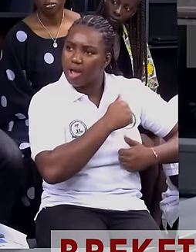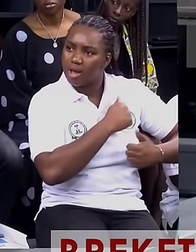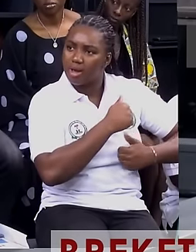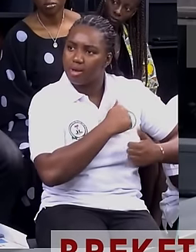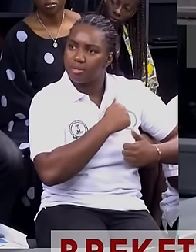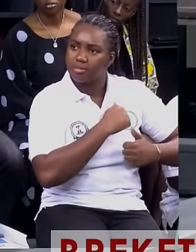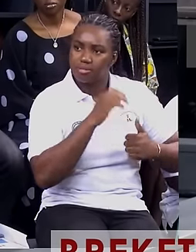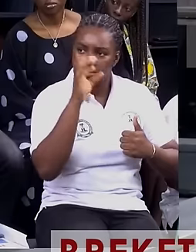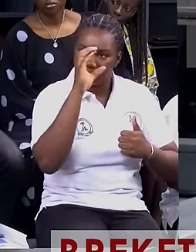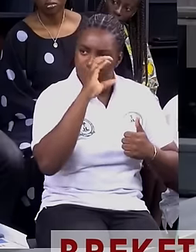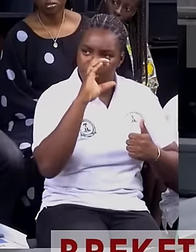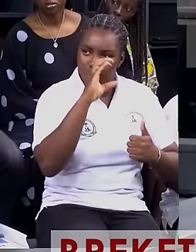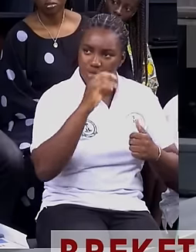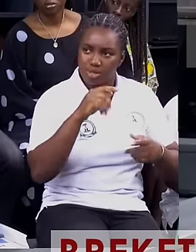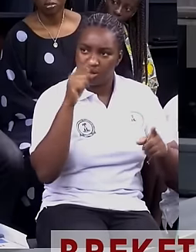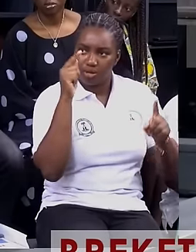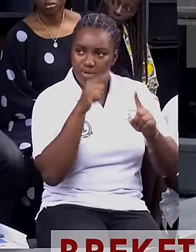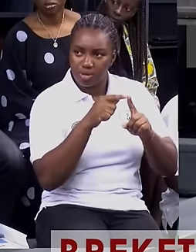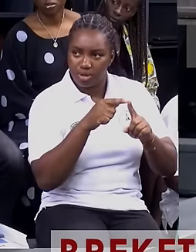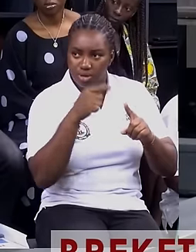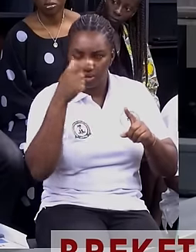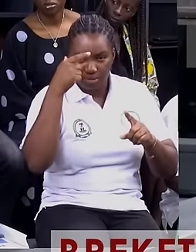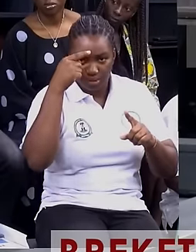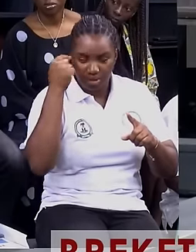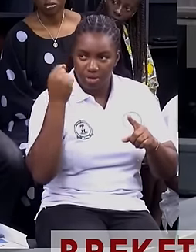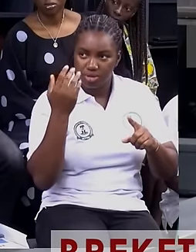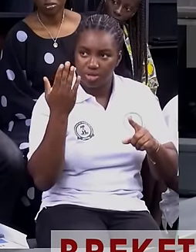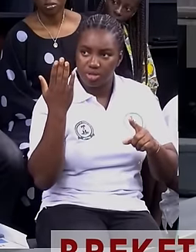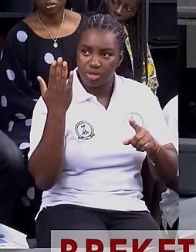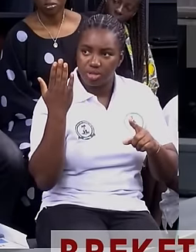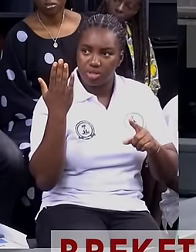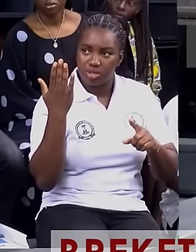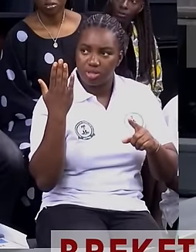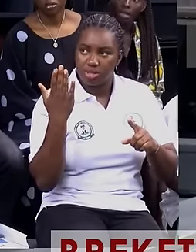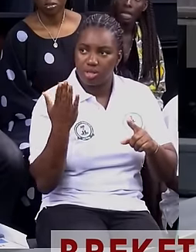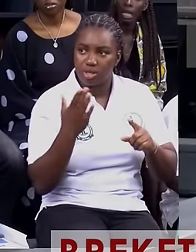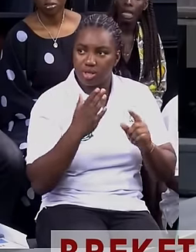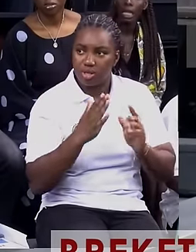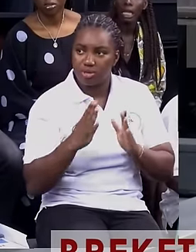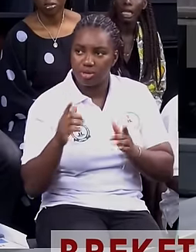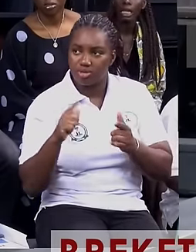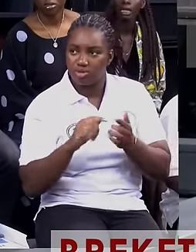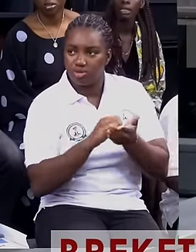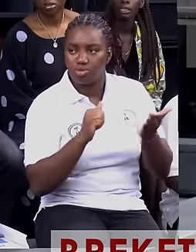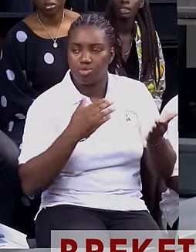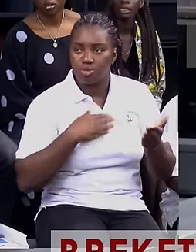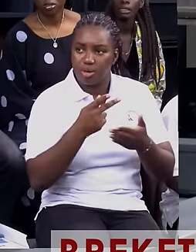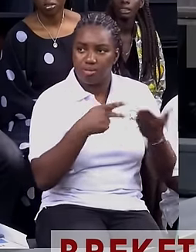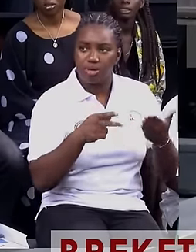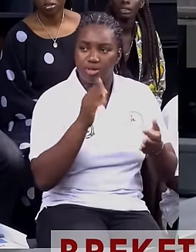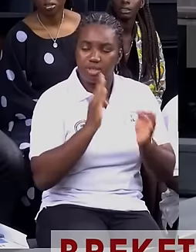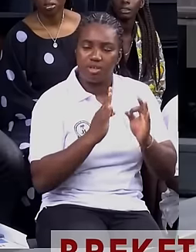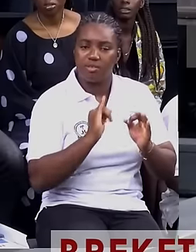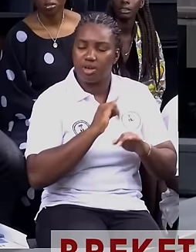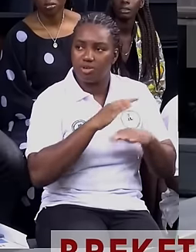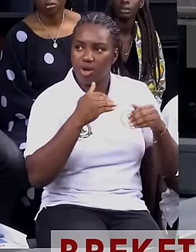even be thankful they did not kill you? Because the plan, they said they will remove my part if I cannot produce the money to go and sell. That was the way the